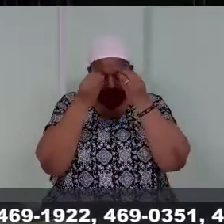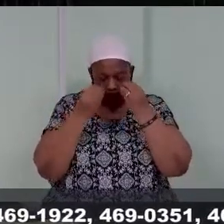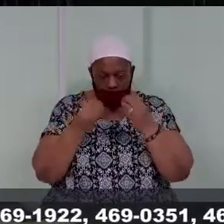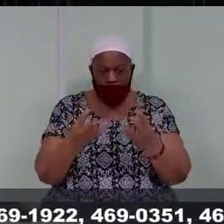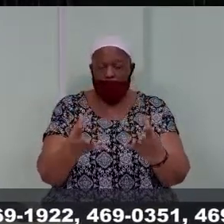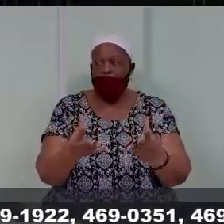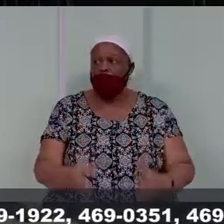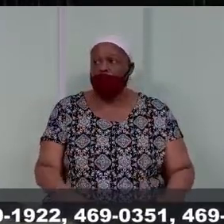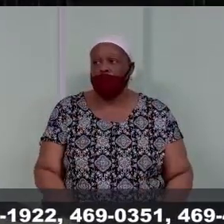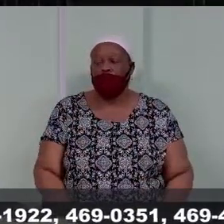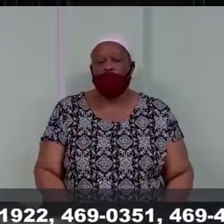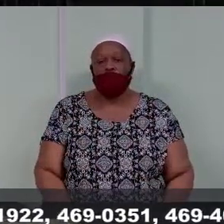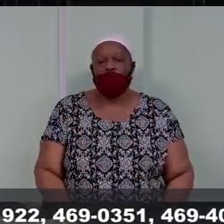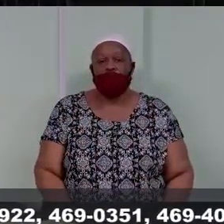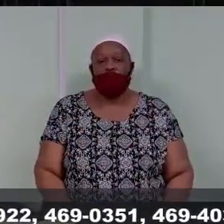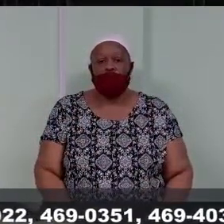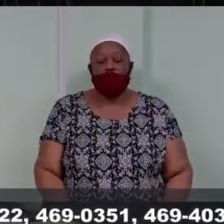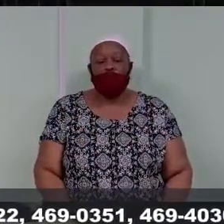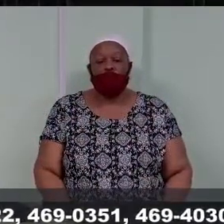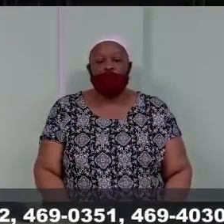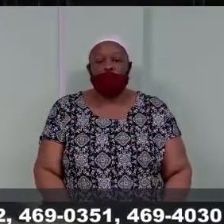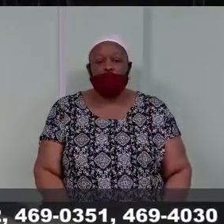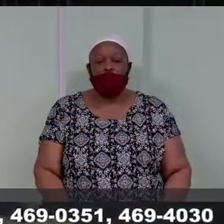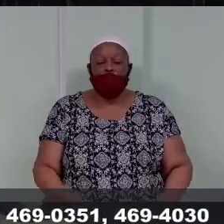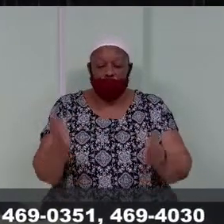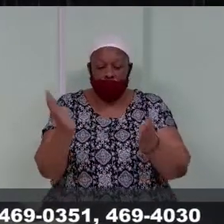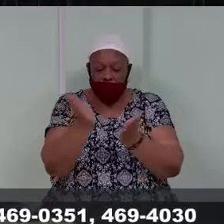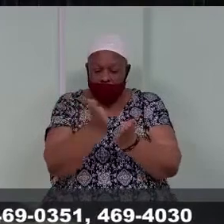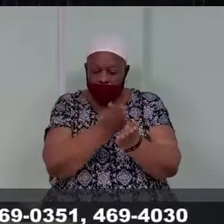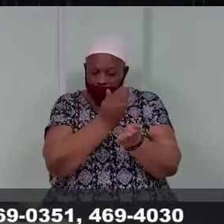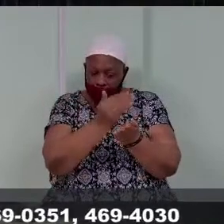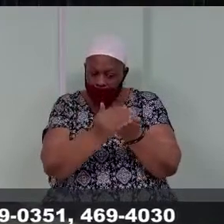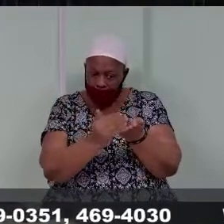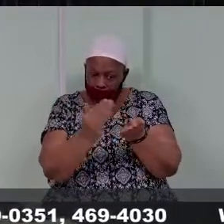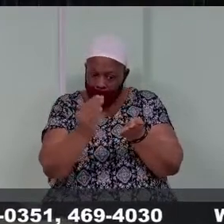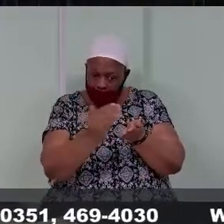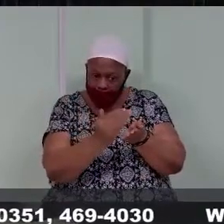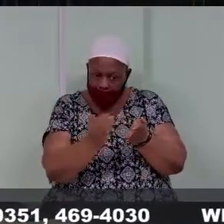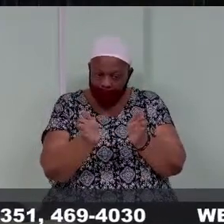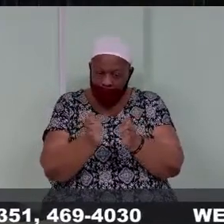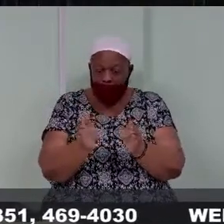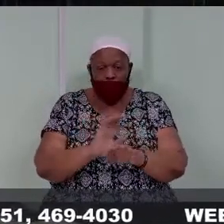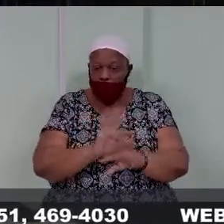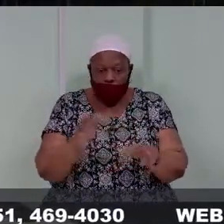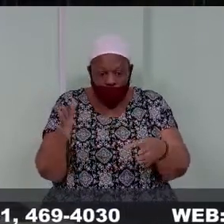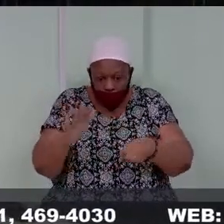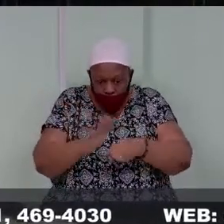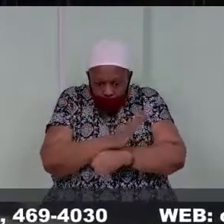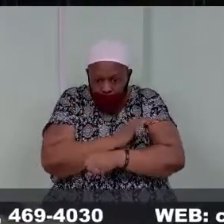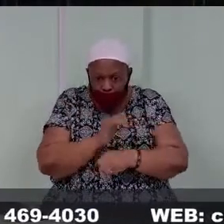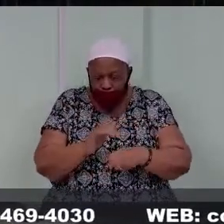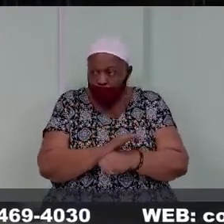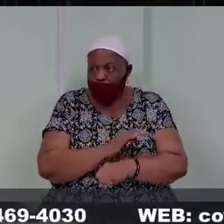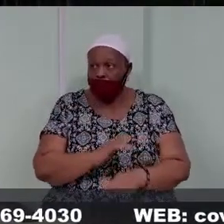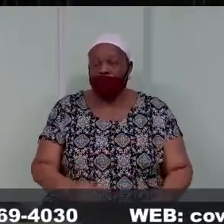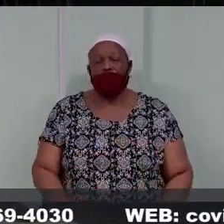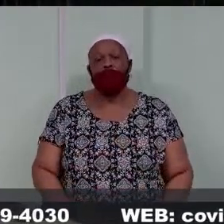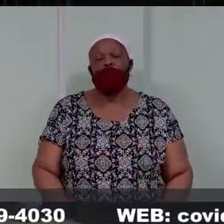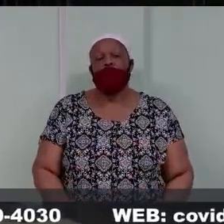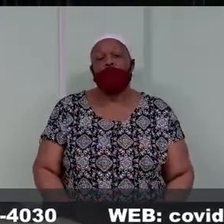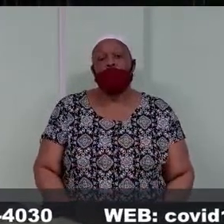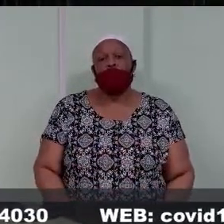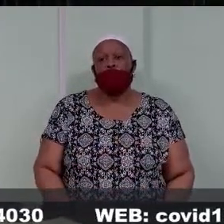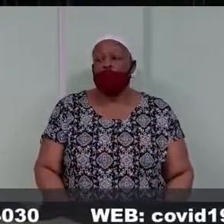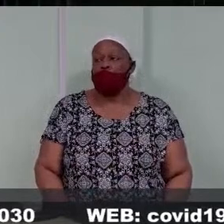The issue of space at an early childhood facility. The utilization of space at an early